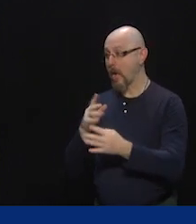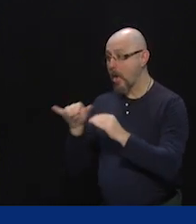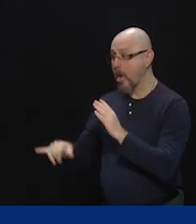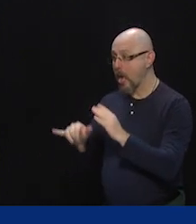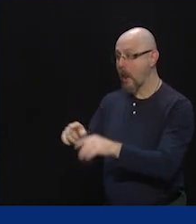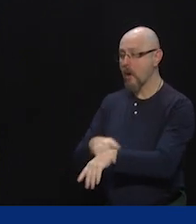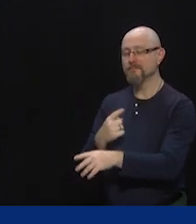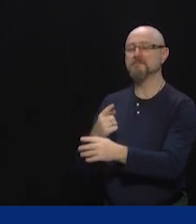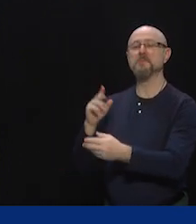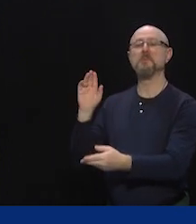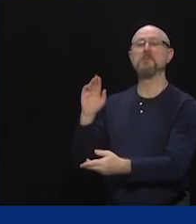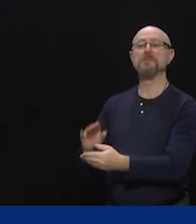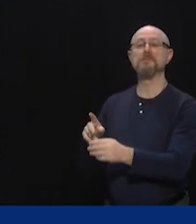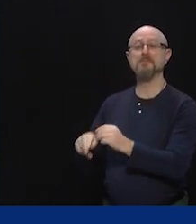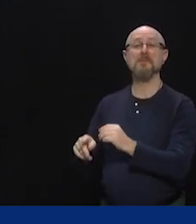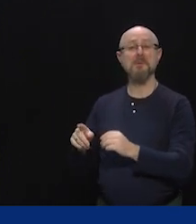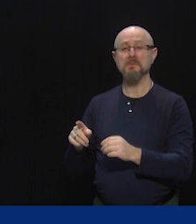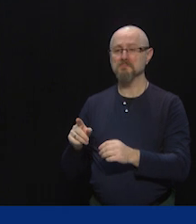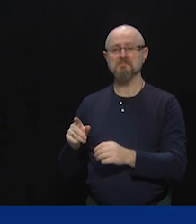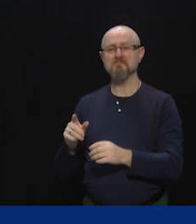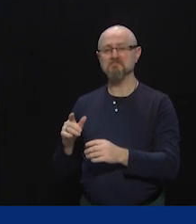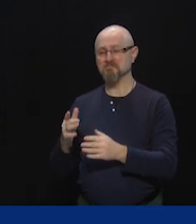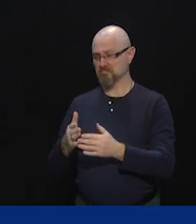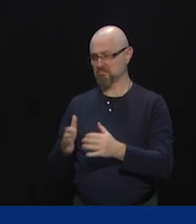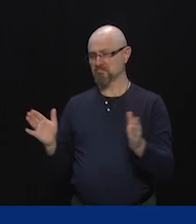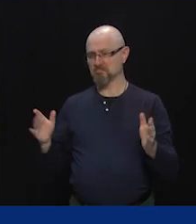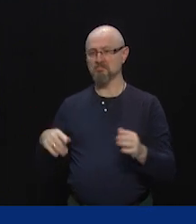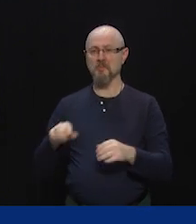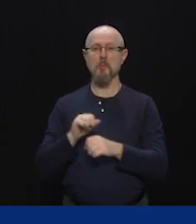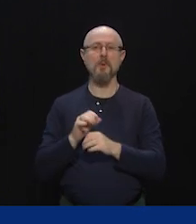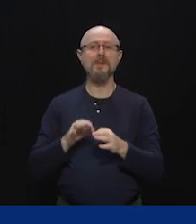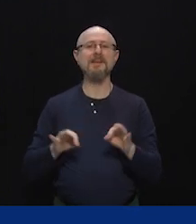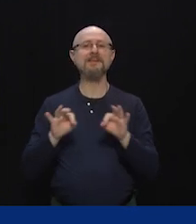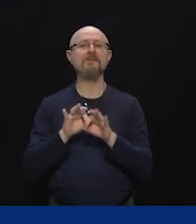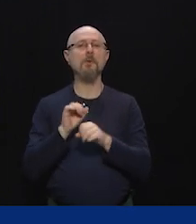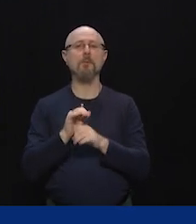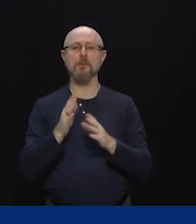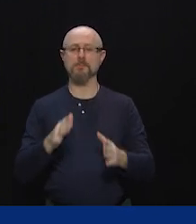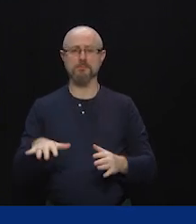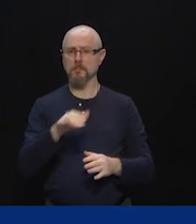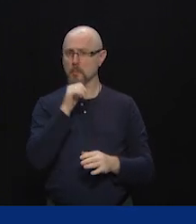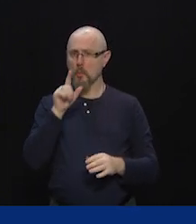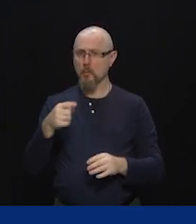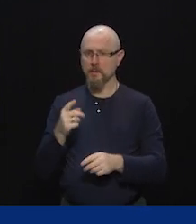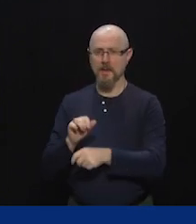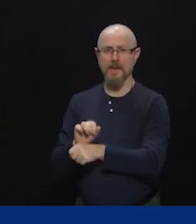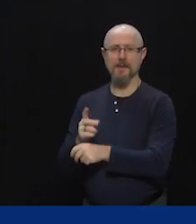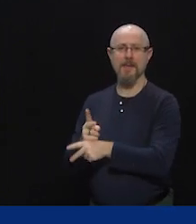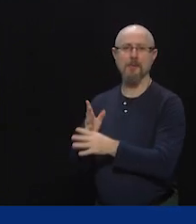health workers to include other critical workforce participants. So